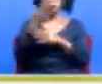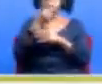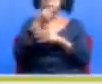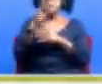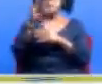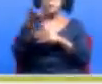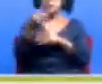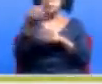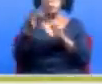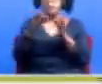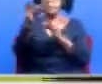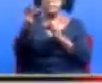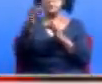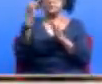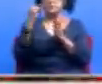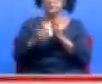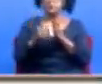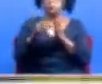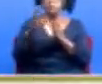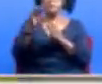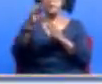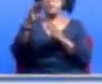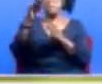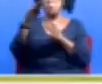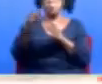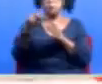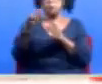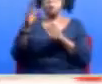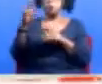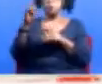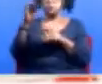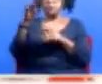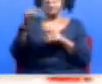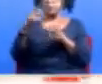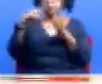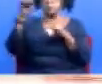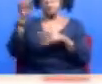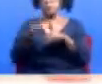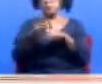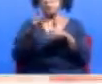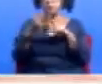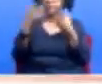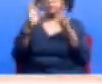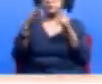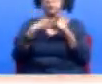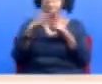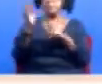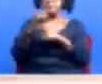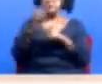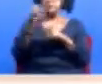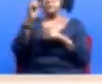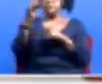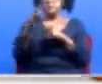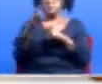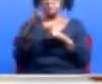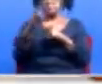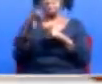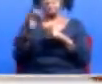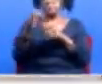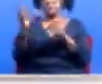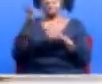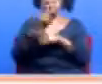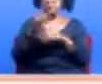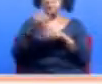3,000-meter steeplechase final, Philemon Kosge was the winner as he clocked 8 minutes and 53.21 seconds ahead